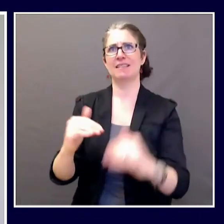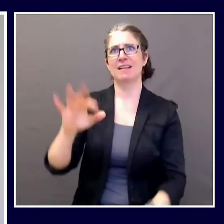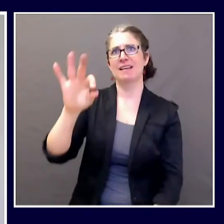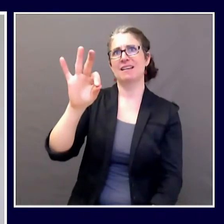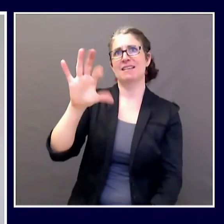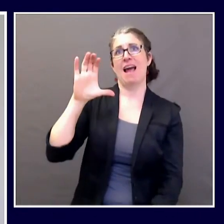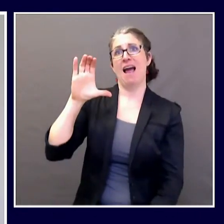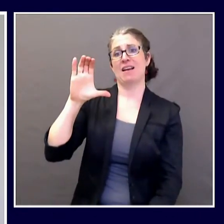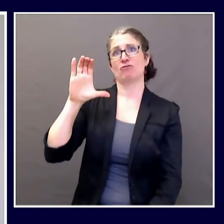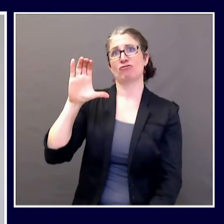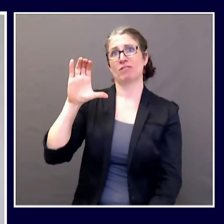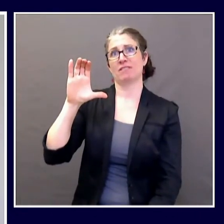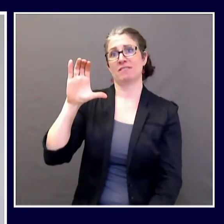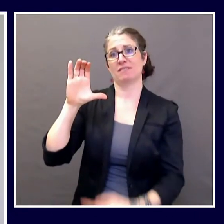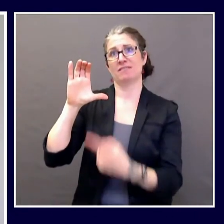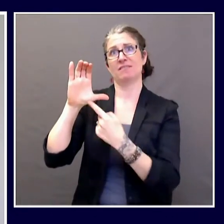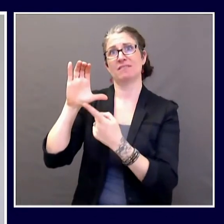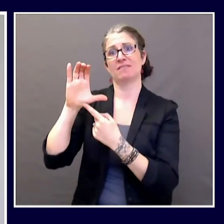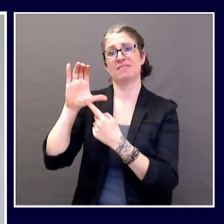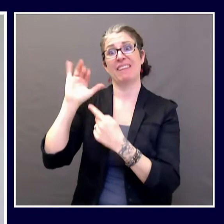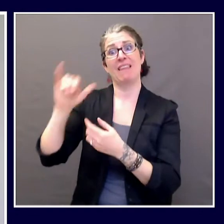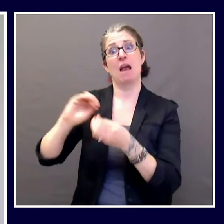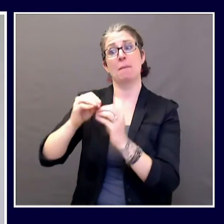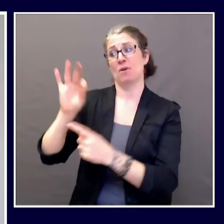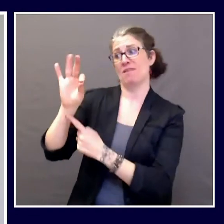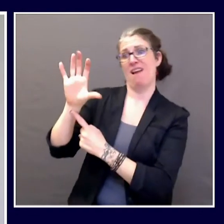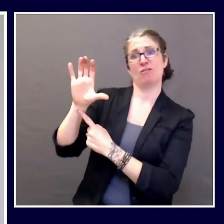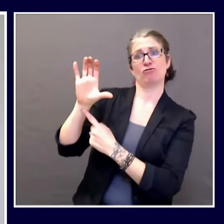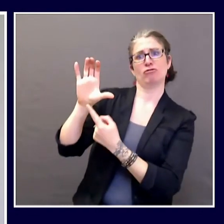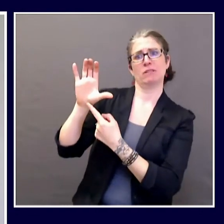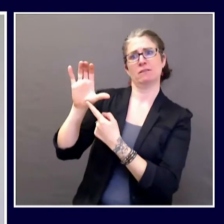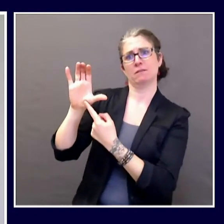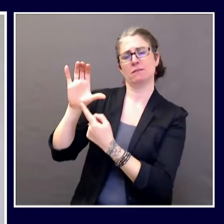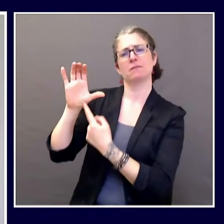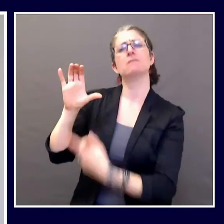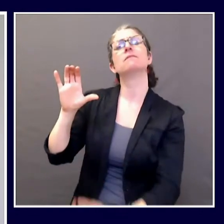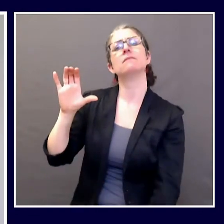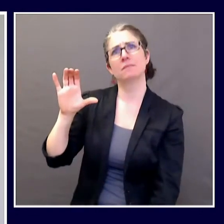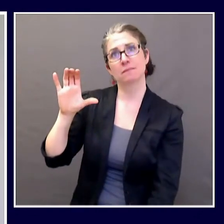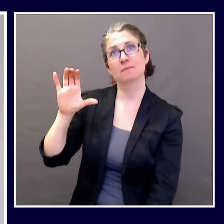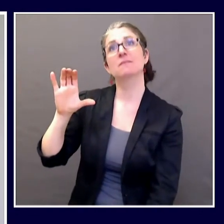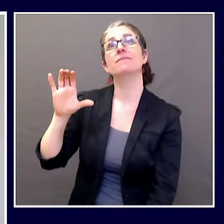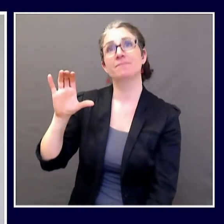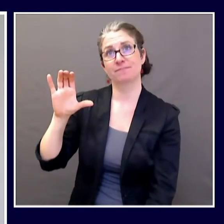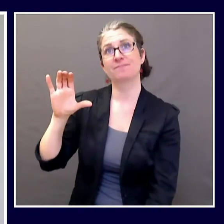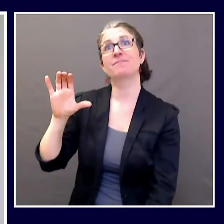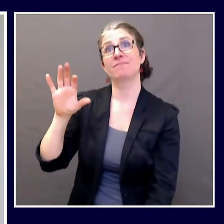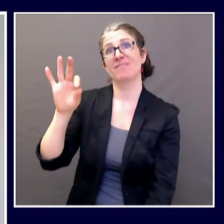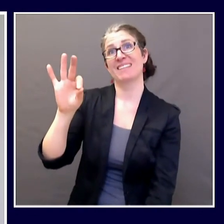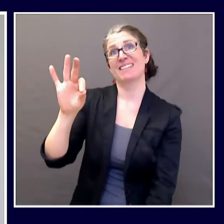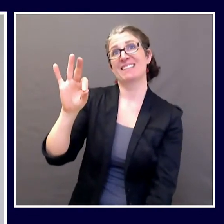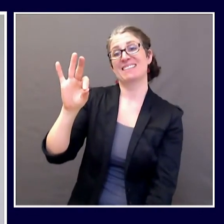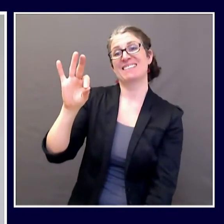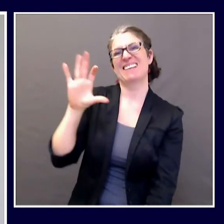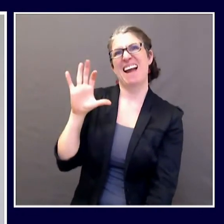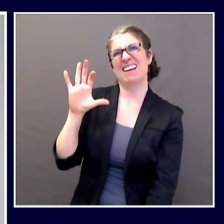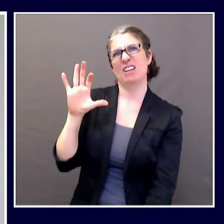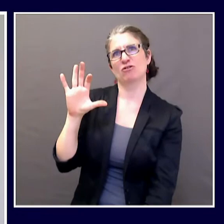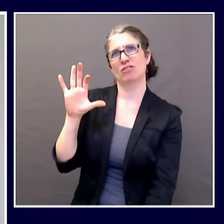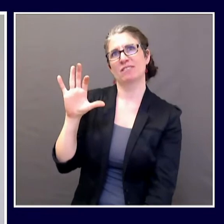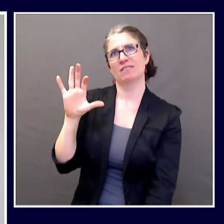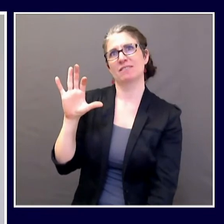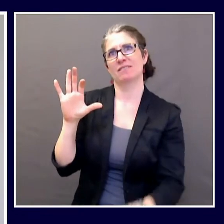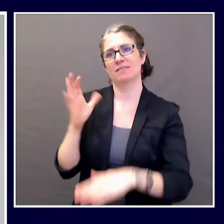900 represents a 900-fold increase in telehealth utilization by Maine